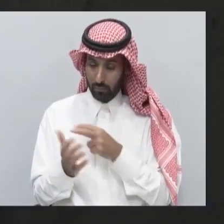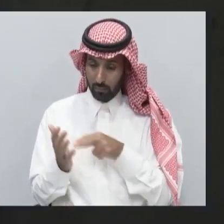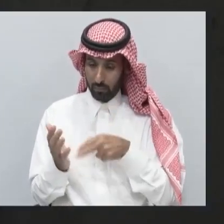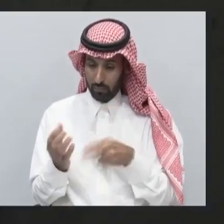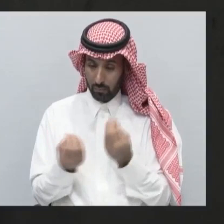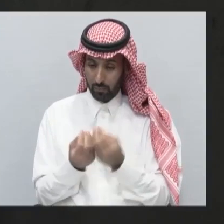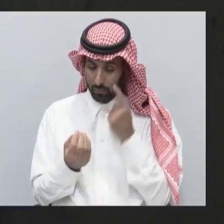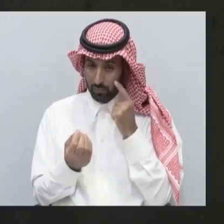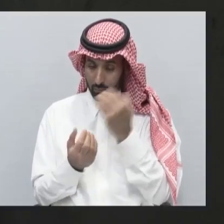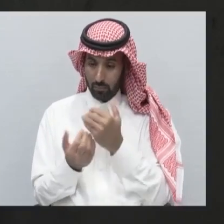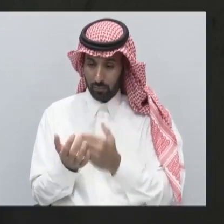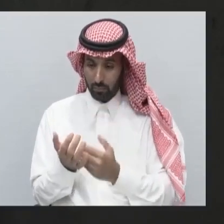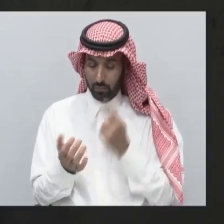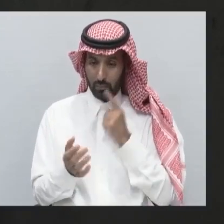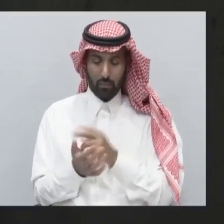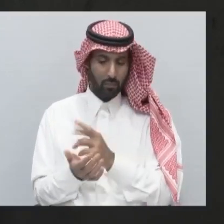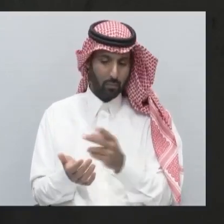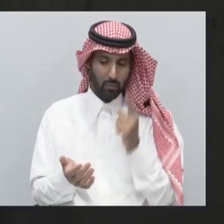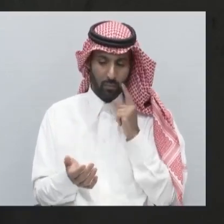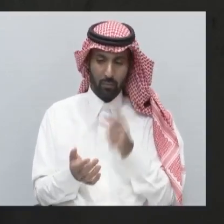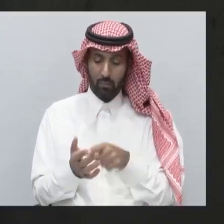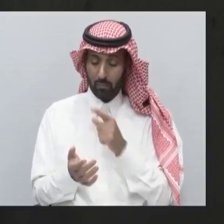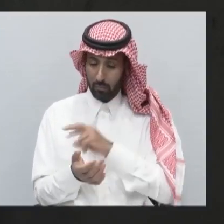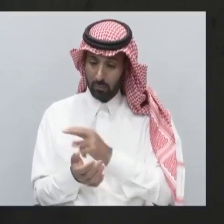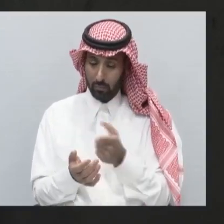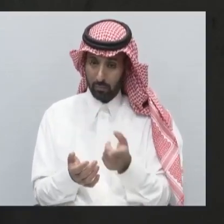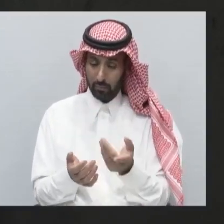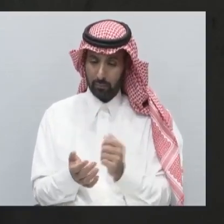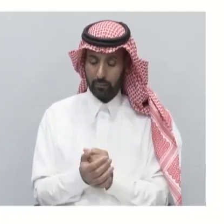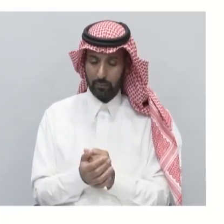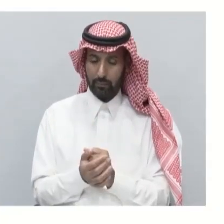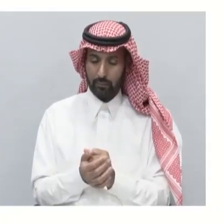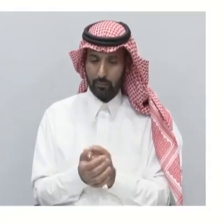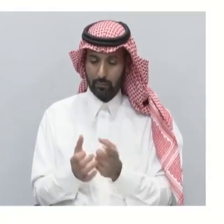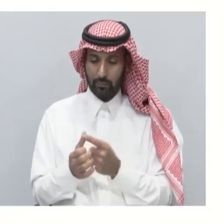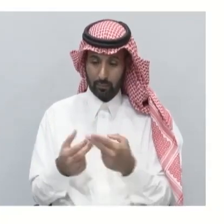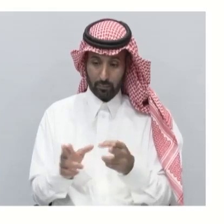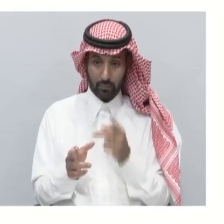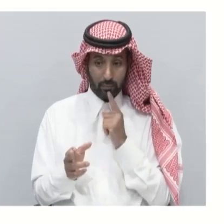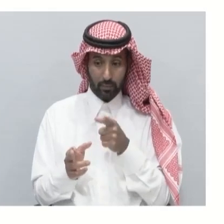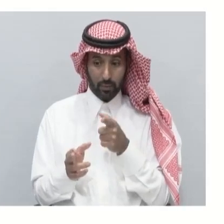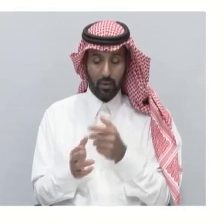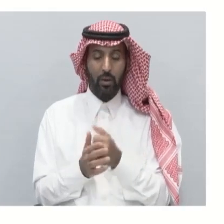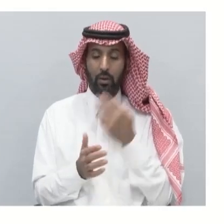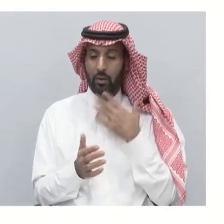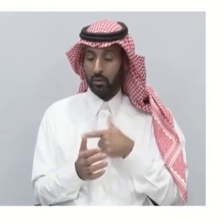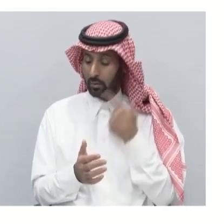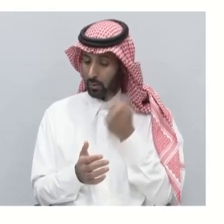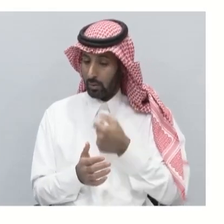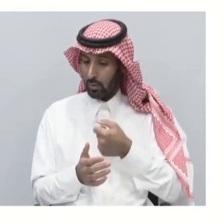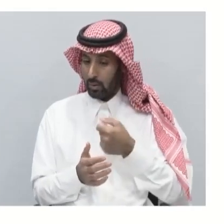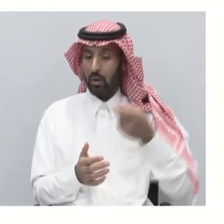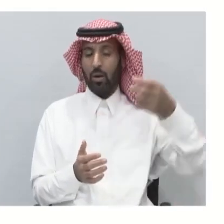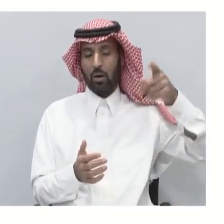together, and the formal will be changed into informal. So at the beginning she said, dear Mrs.